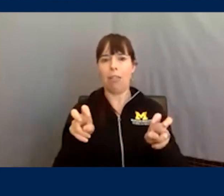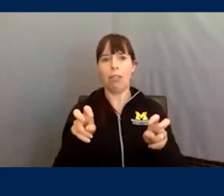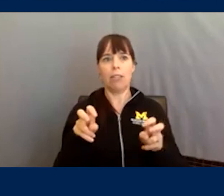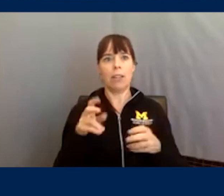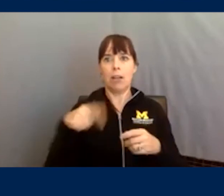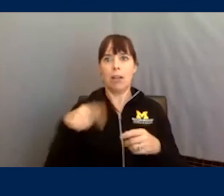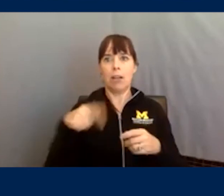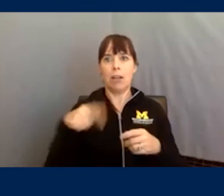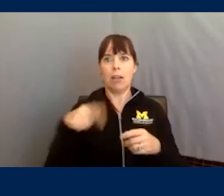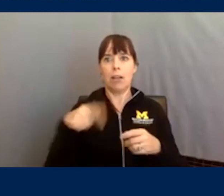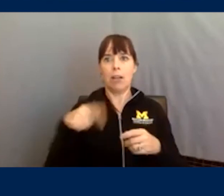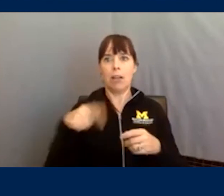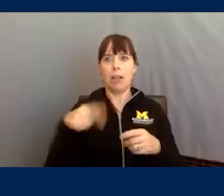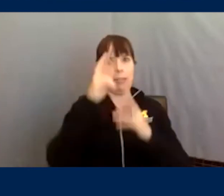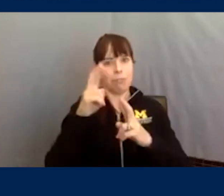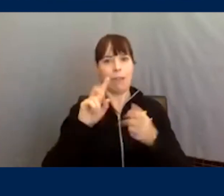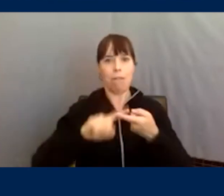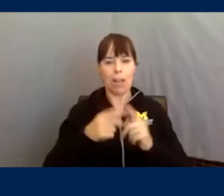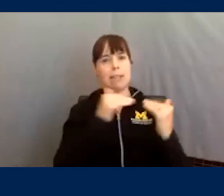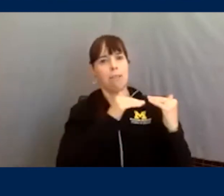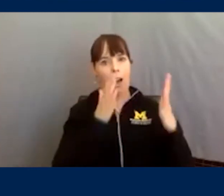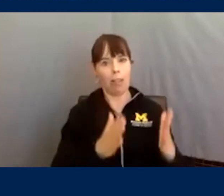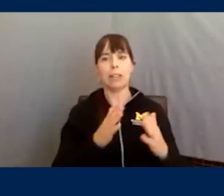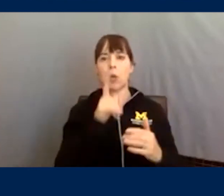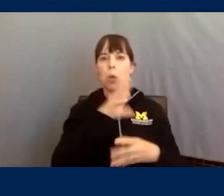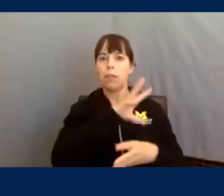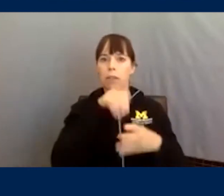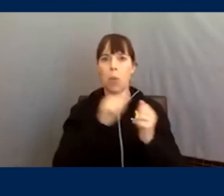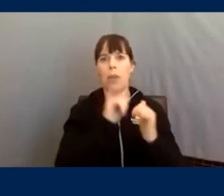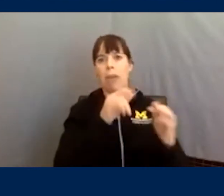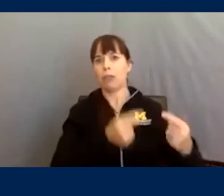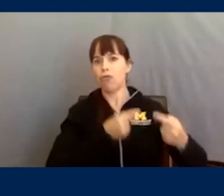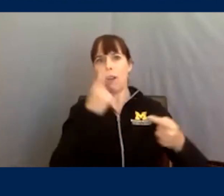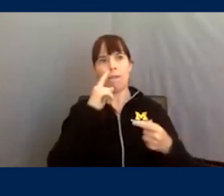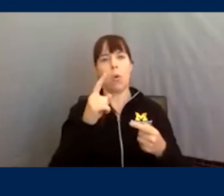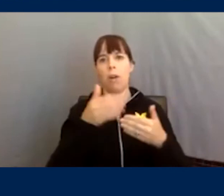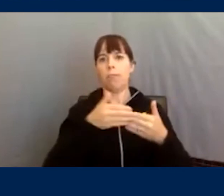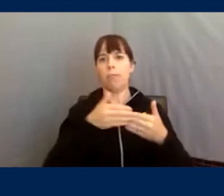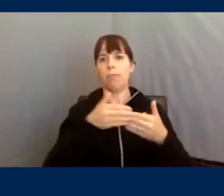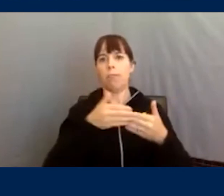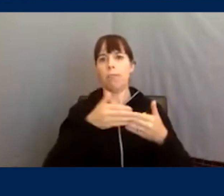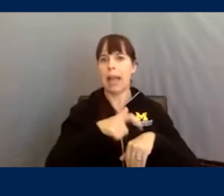friends and colleagues that have been engaged in this struggle for a period of time.